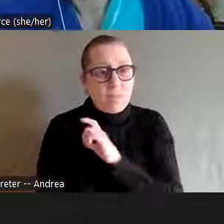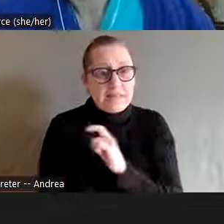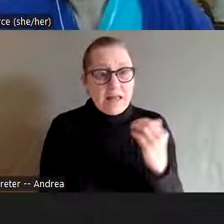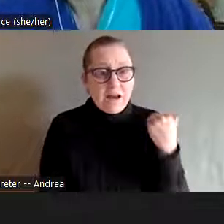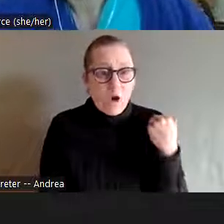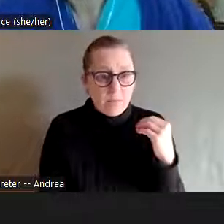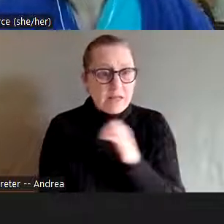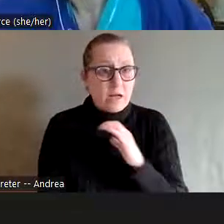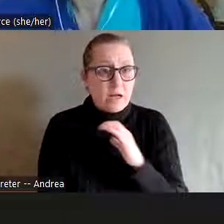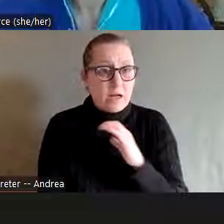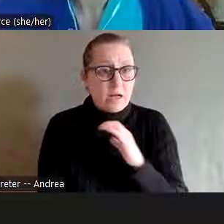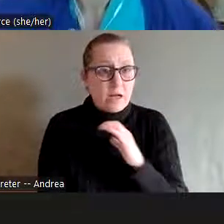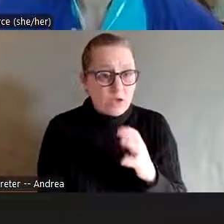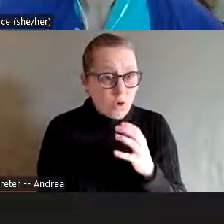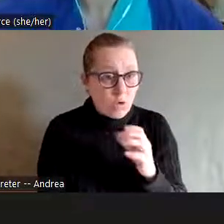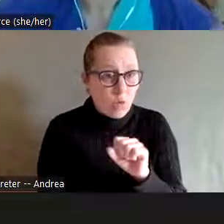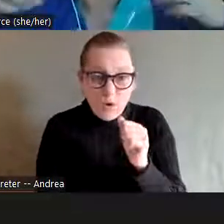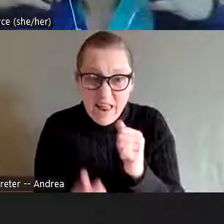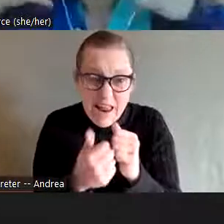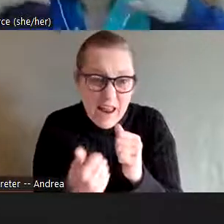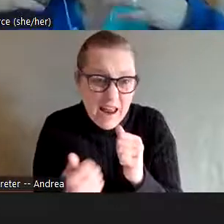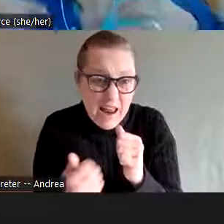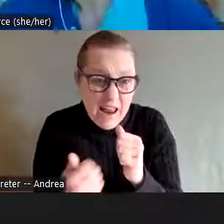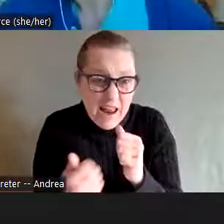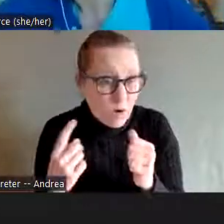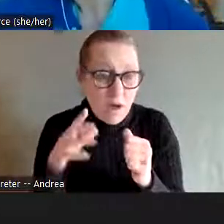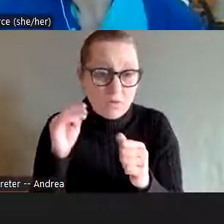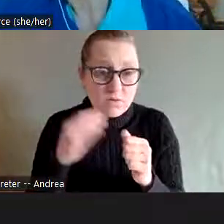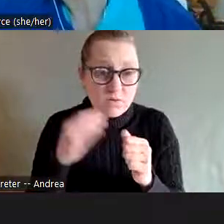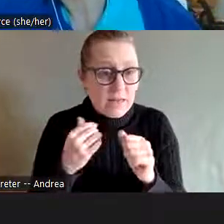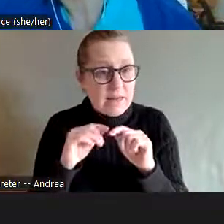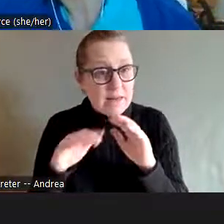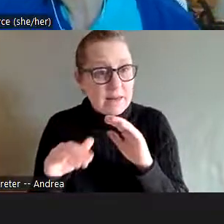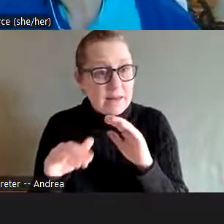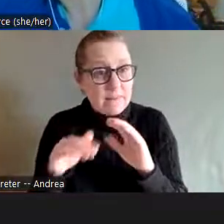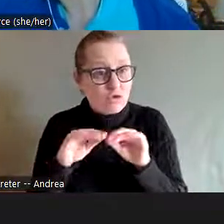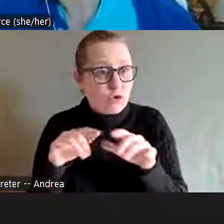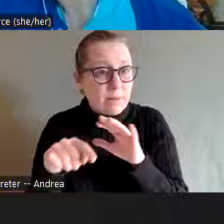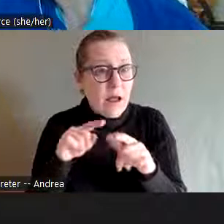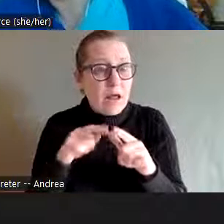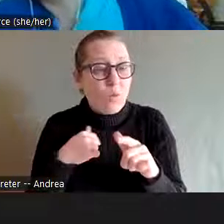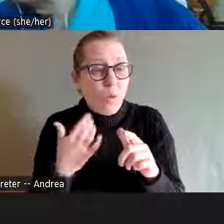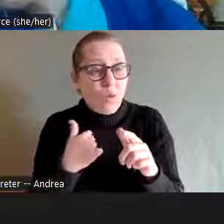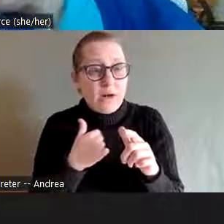work to anyone outside of my email stream and what we say and do